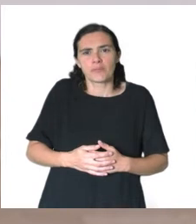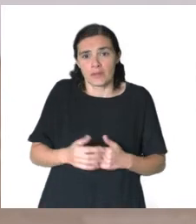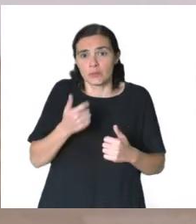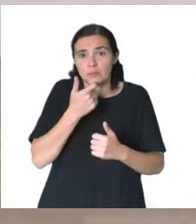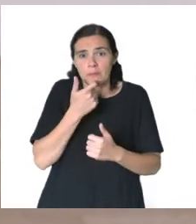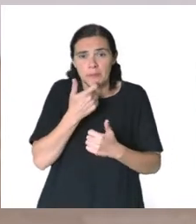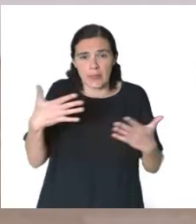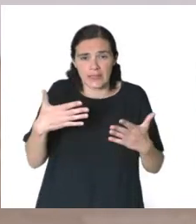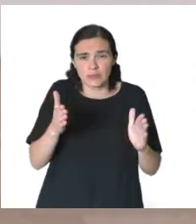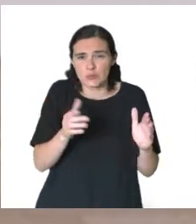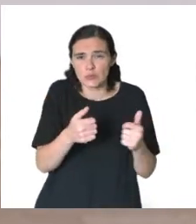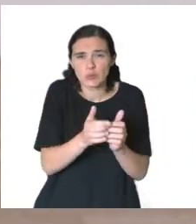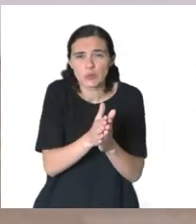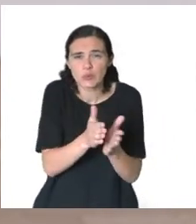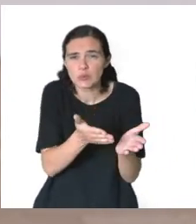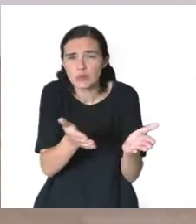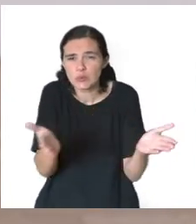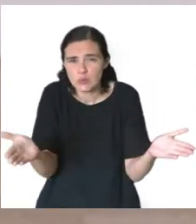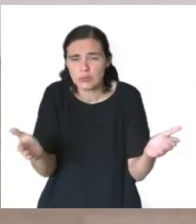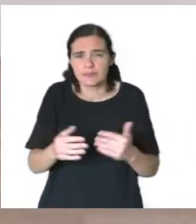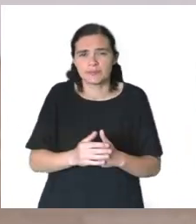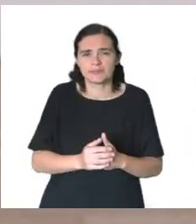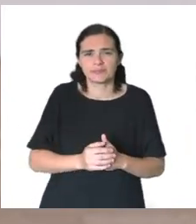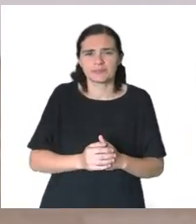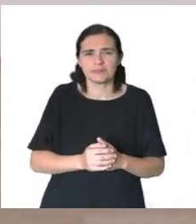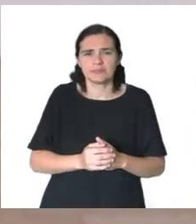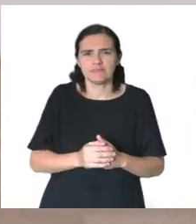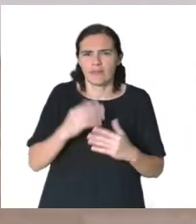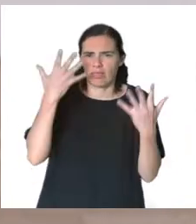all the parts are